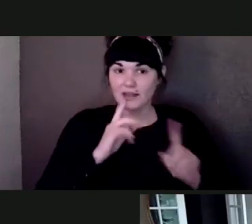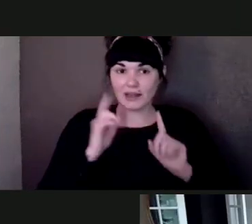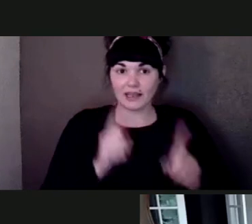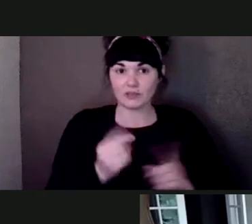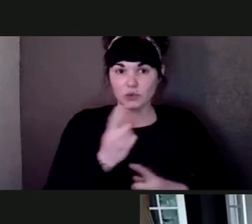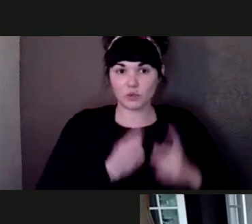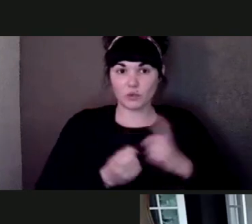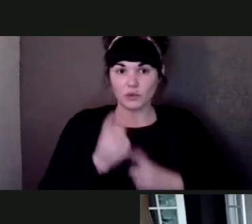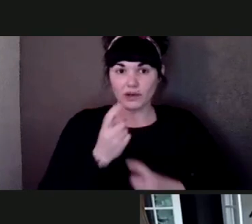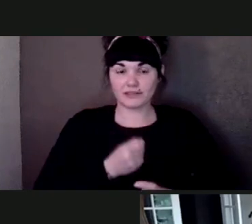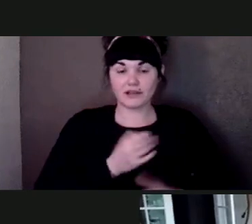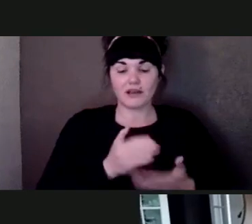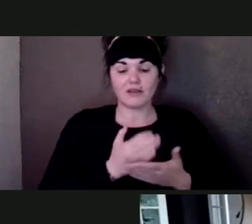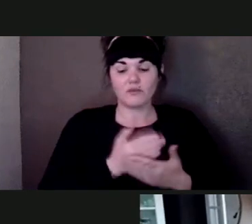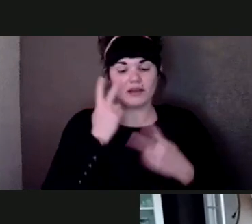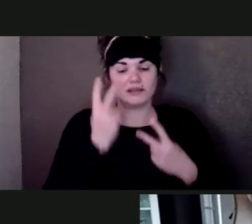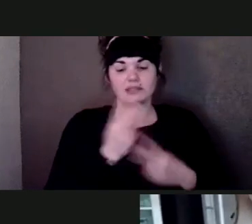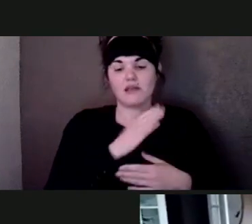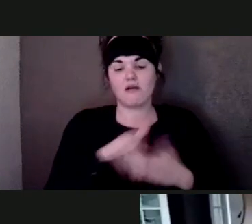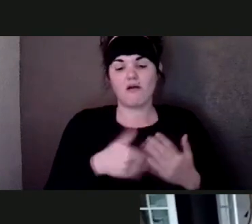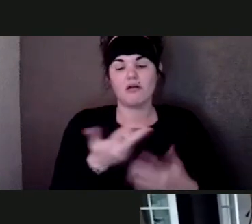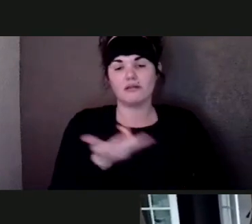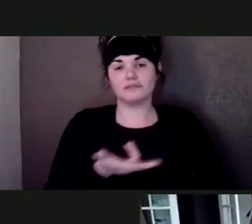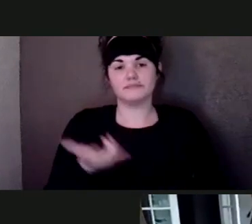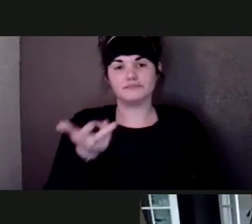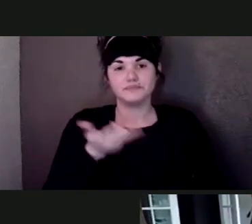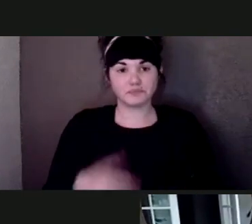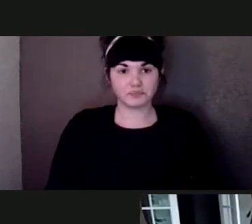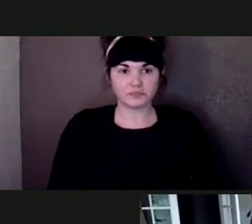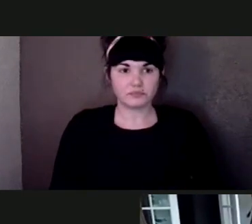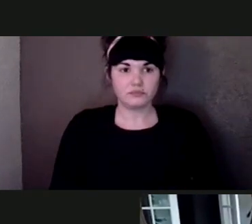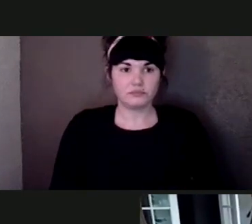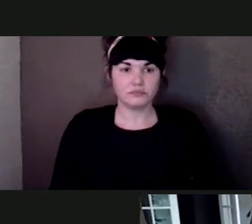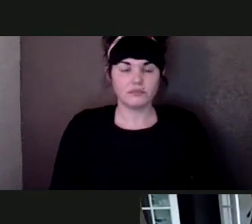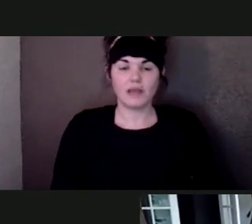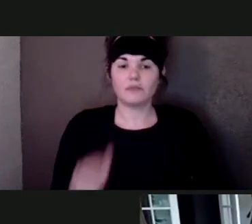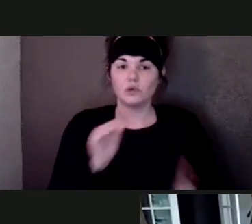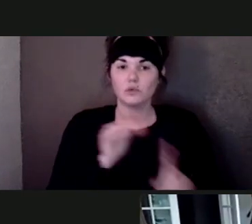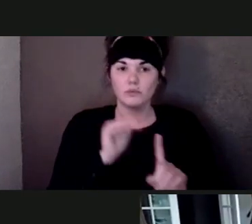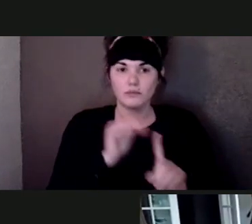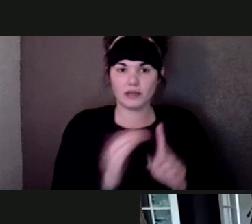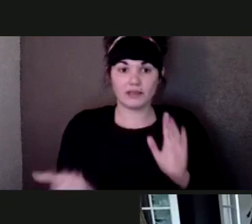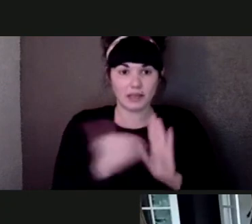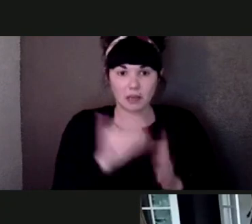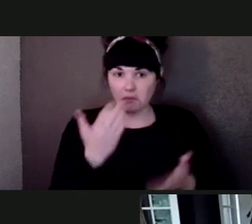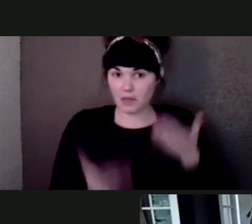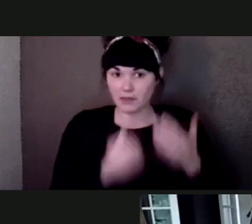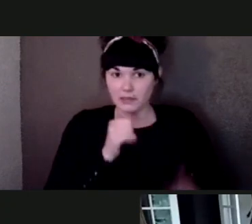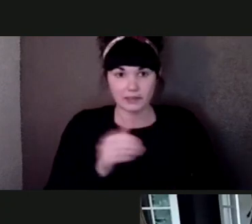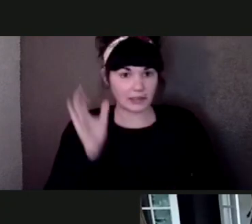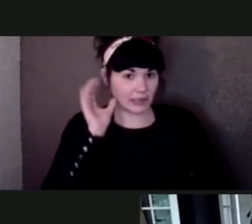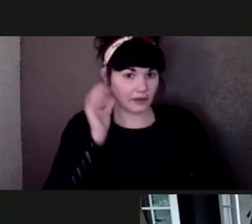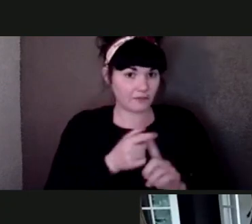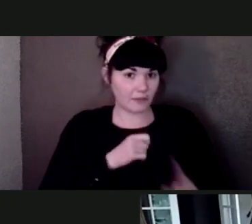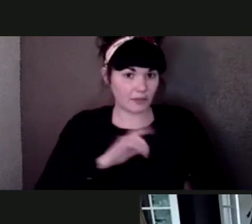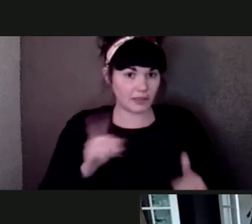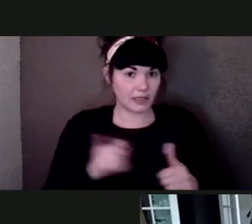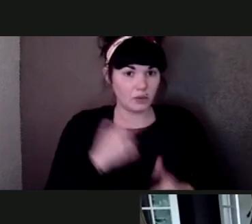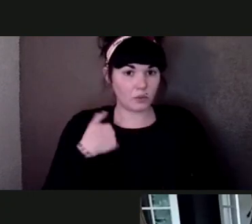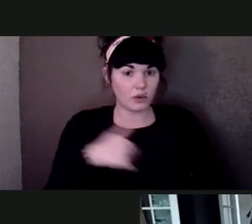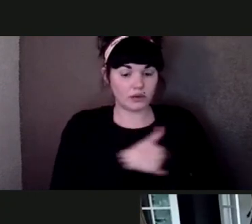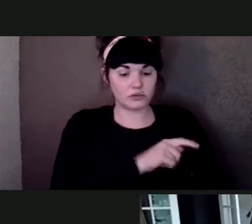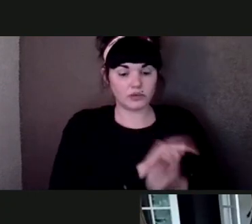All right. I see all three of you. Wonderful. And I'm going to just, uh, say a quick reminder that, uh, you may not have heard in the very beginning. We are translating this in both